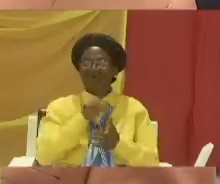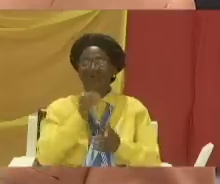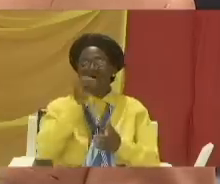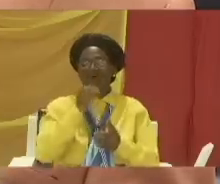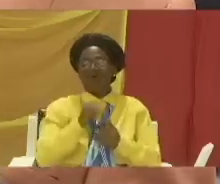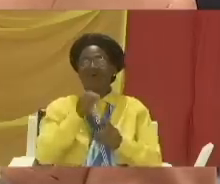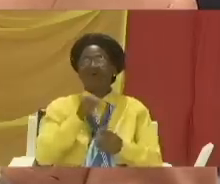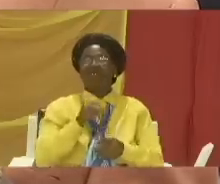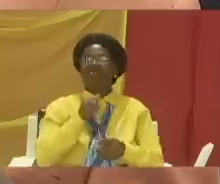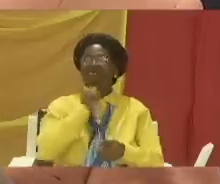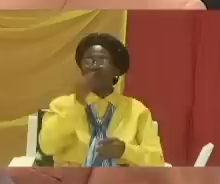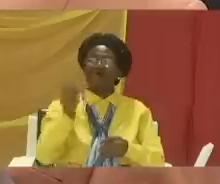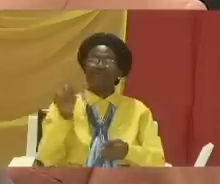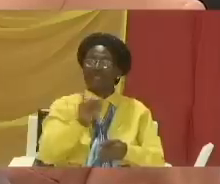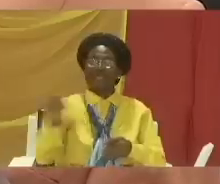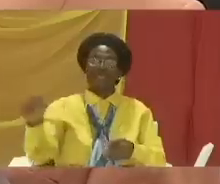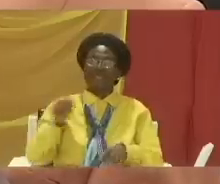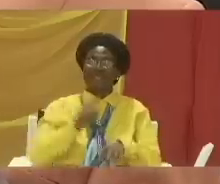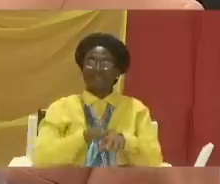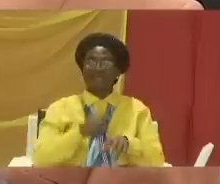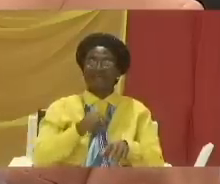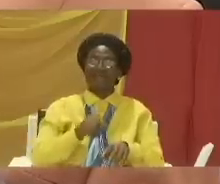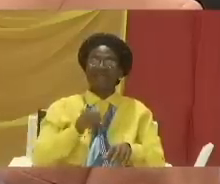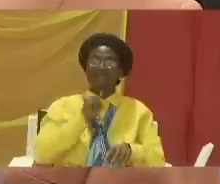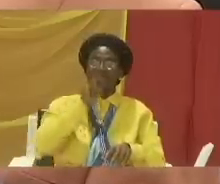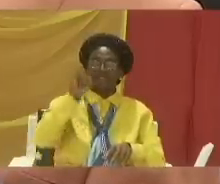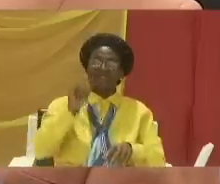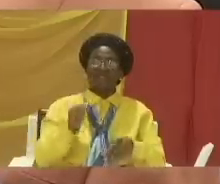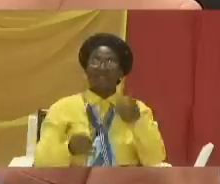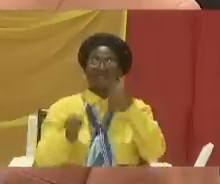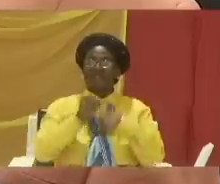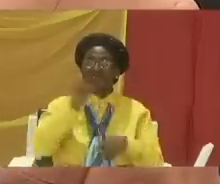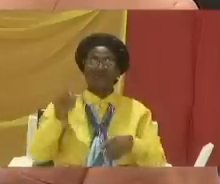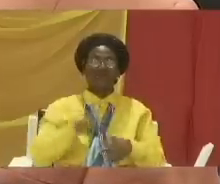A time is coming when you won't need visa.